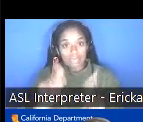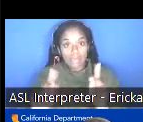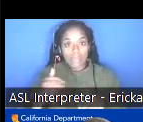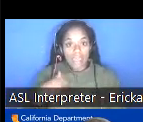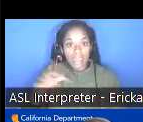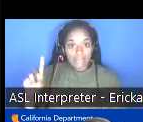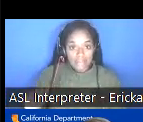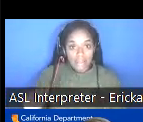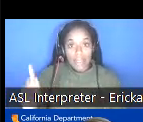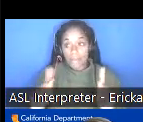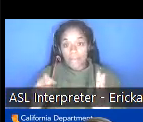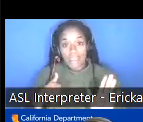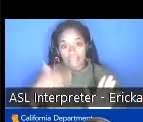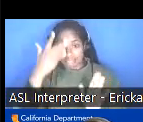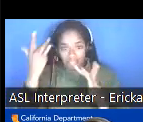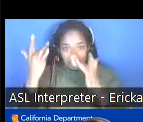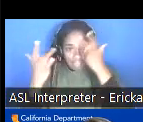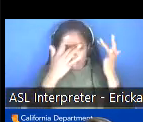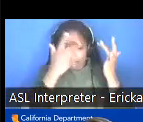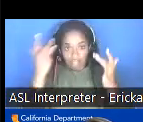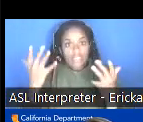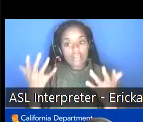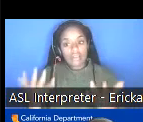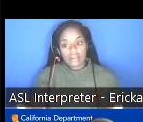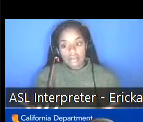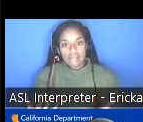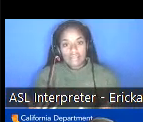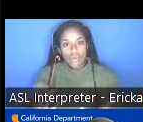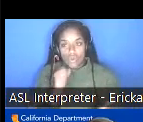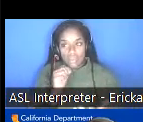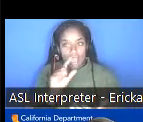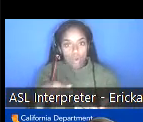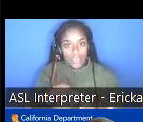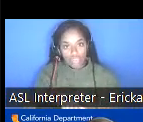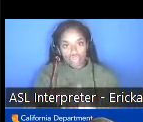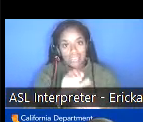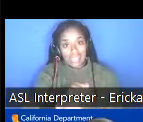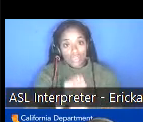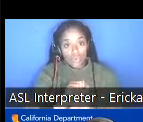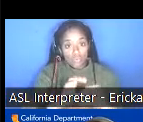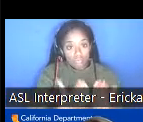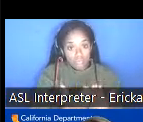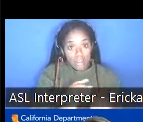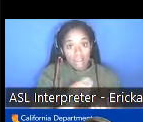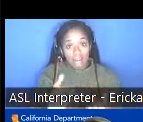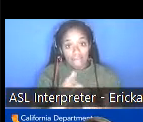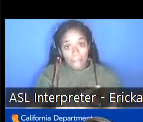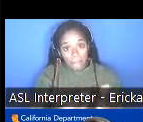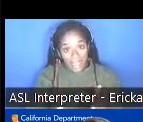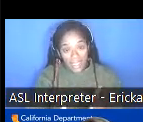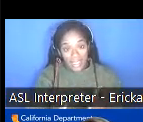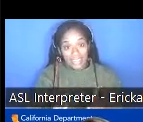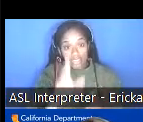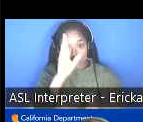and Alzheimer's, to ensure that we're not only addressing the workforce needs of our paid direct care workforce,